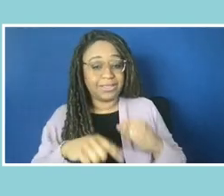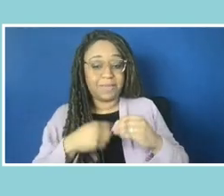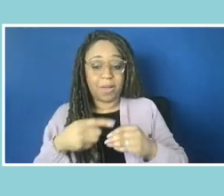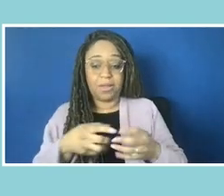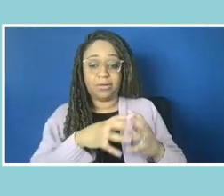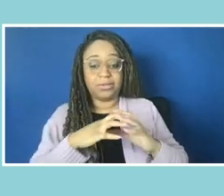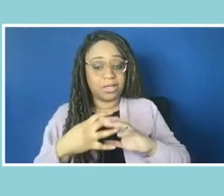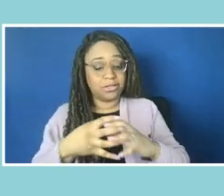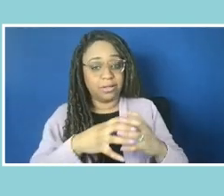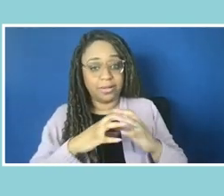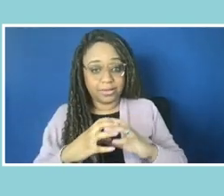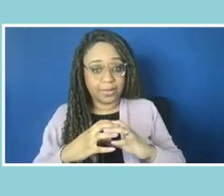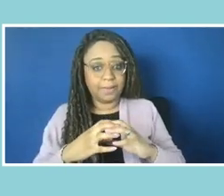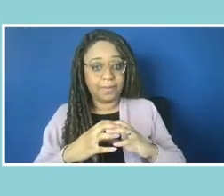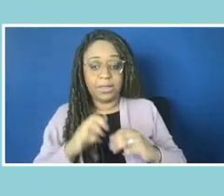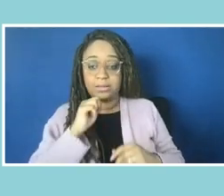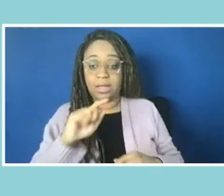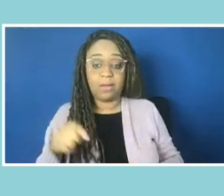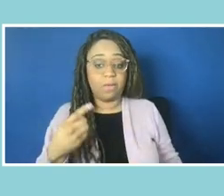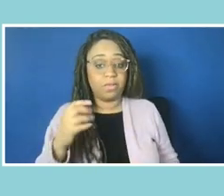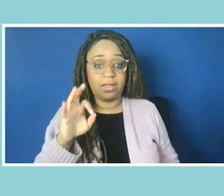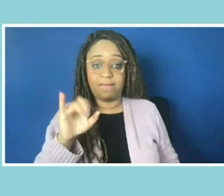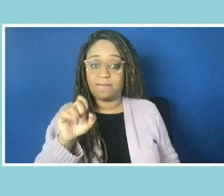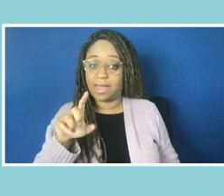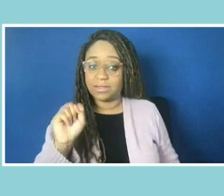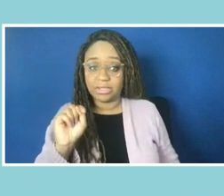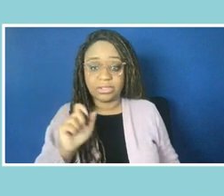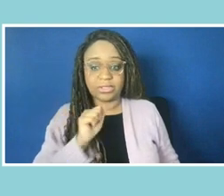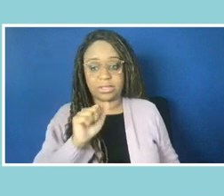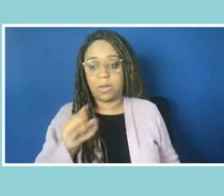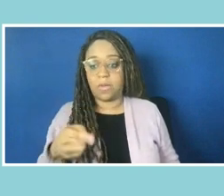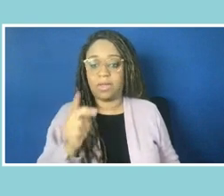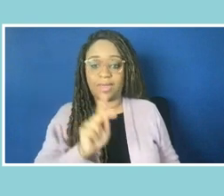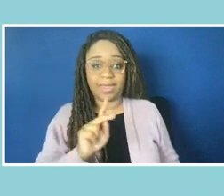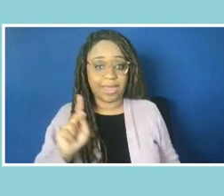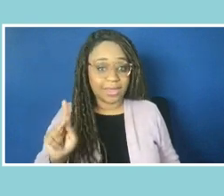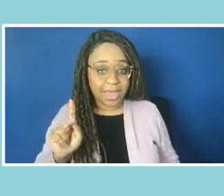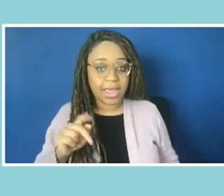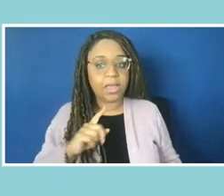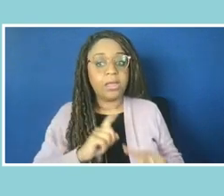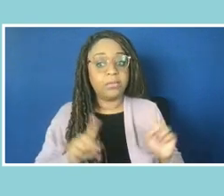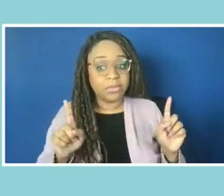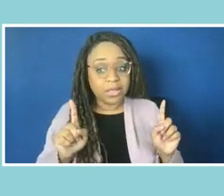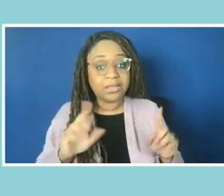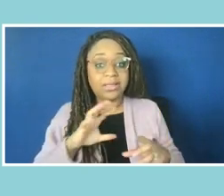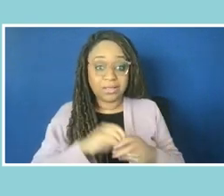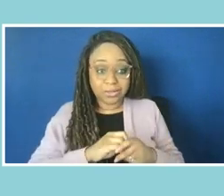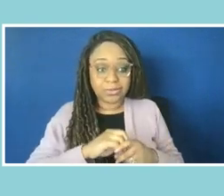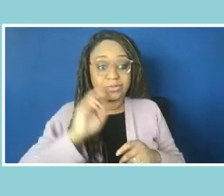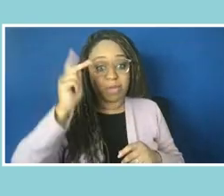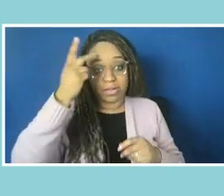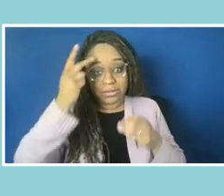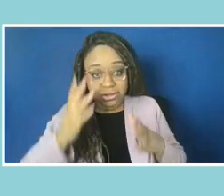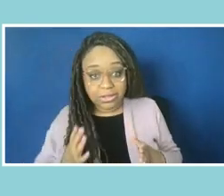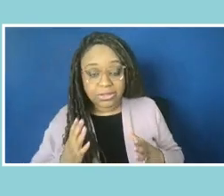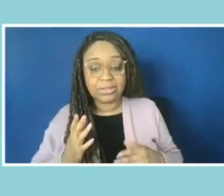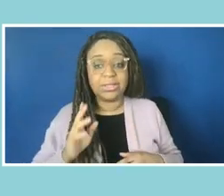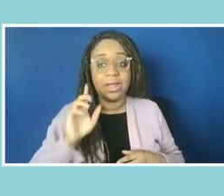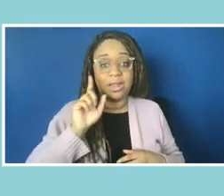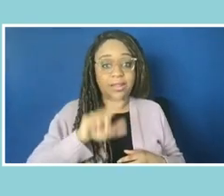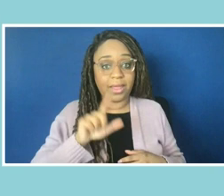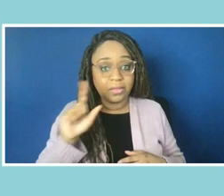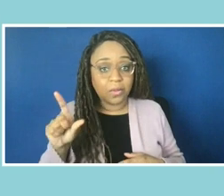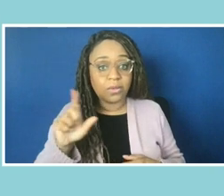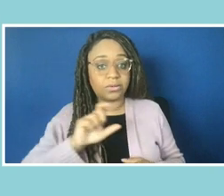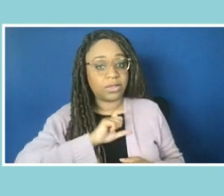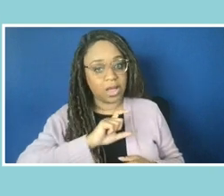Klan here in the U.S. South, but it's as much the politicians, the landlords, and the cops. So really appreciate you